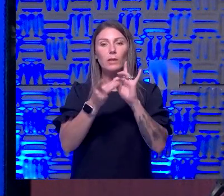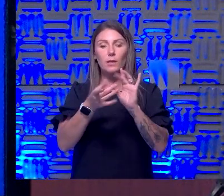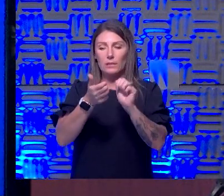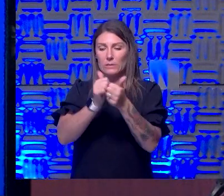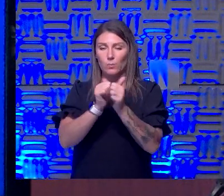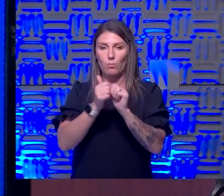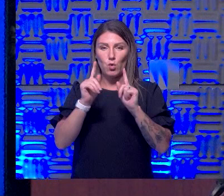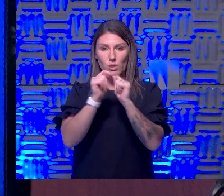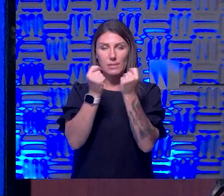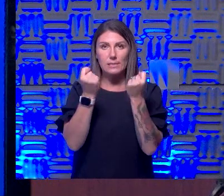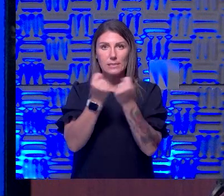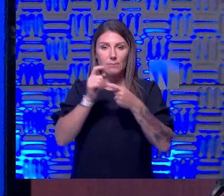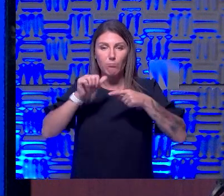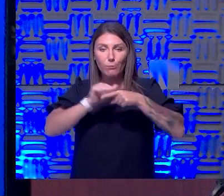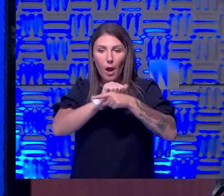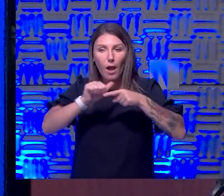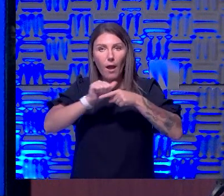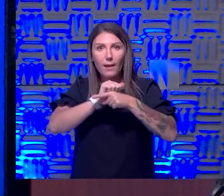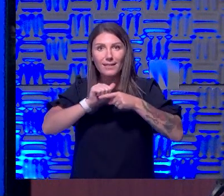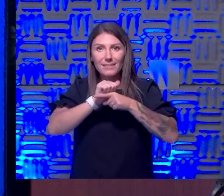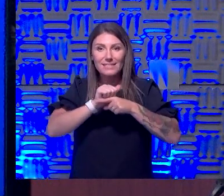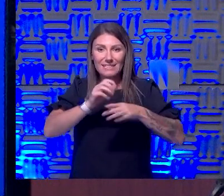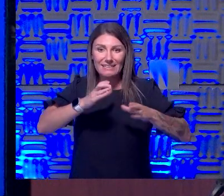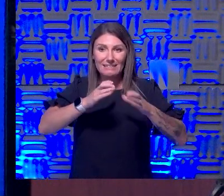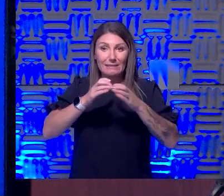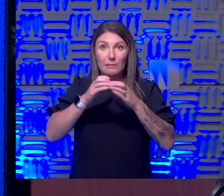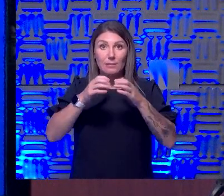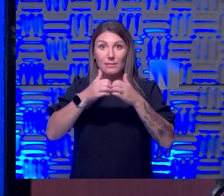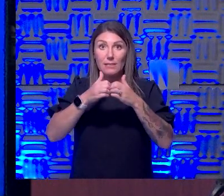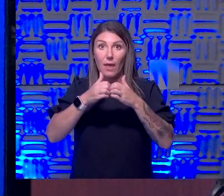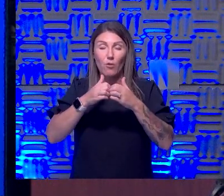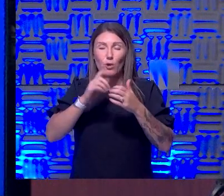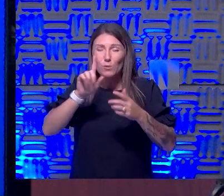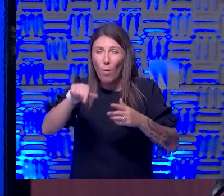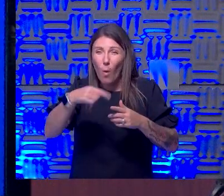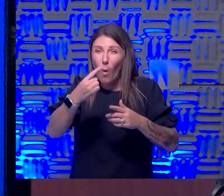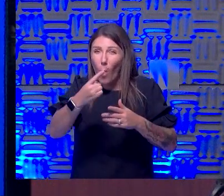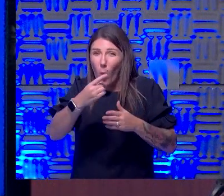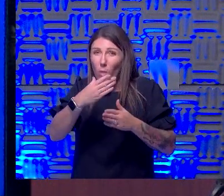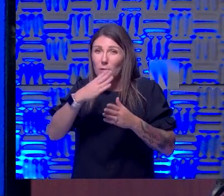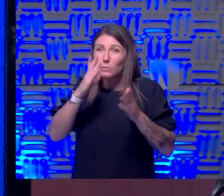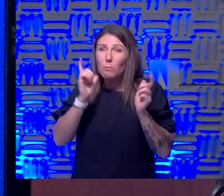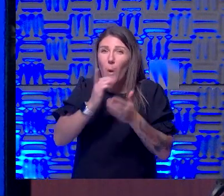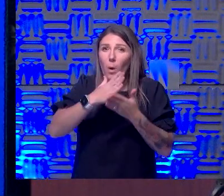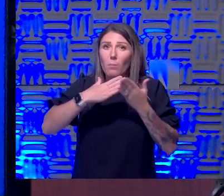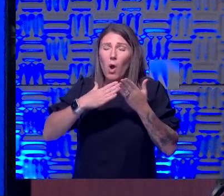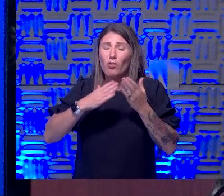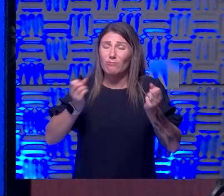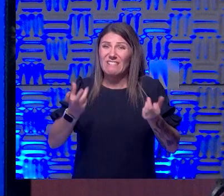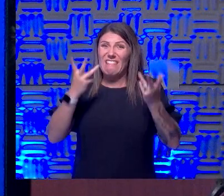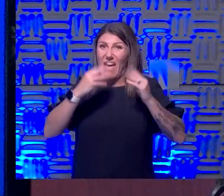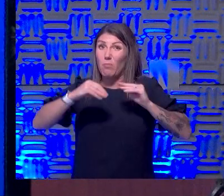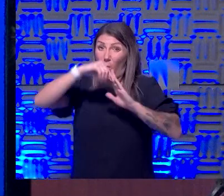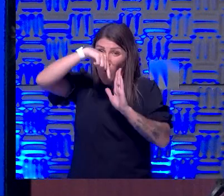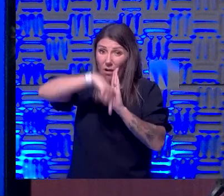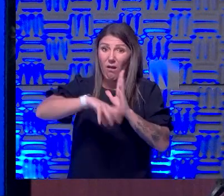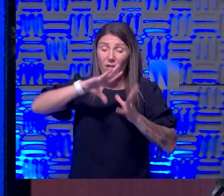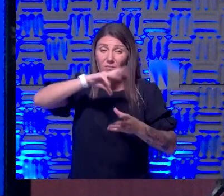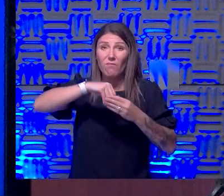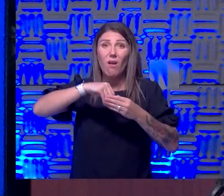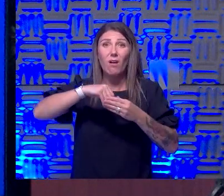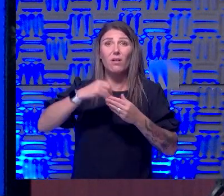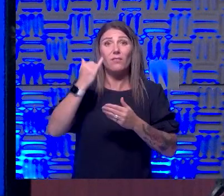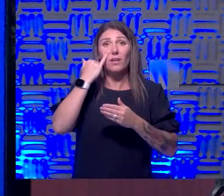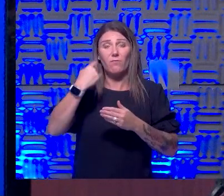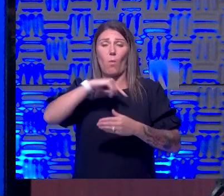sports teams practicing together, that's only the tip of the iceberg. There's a whole lot more that's there. It will make it, if